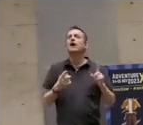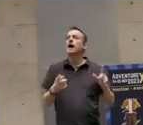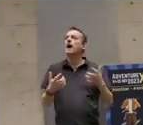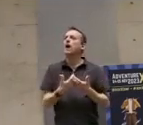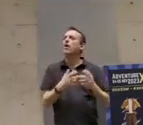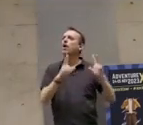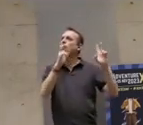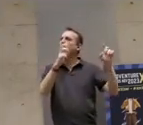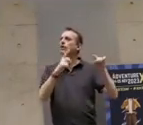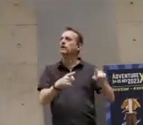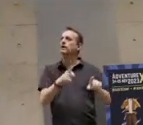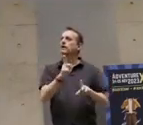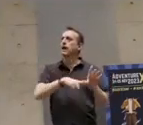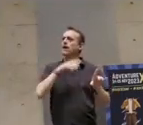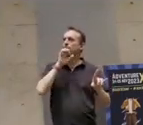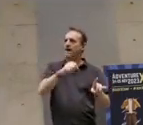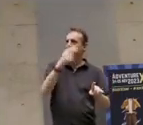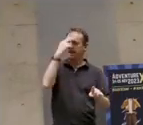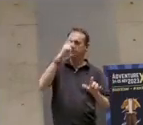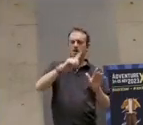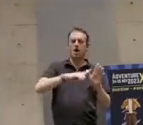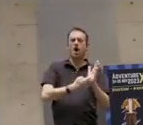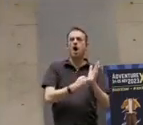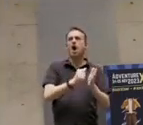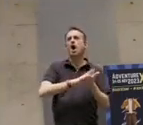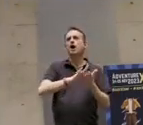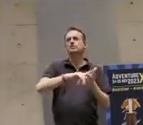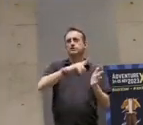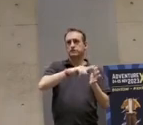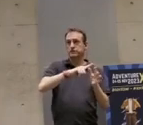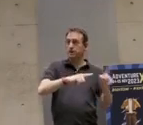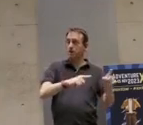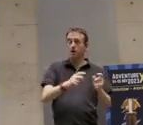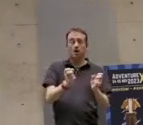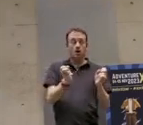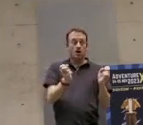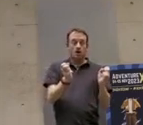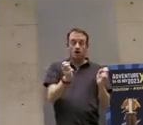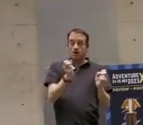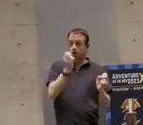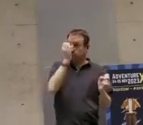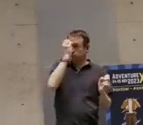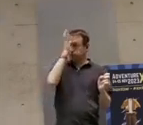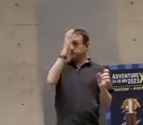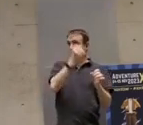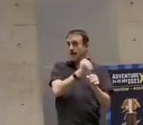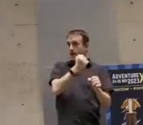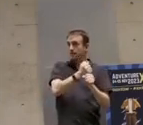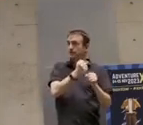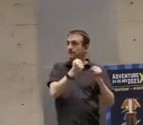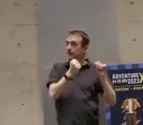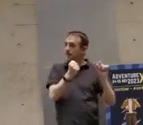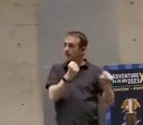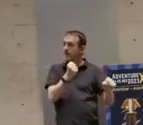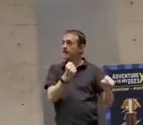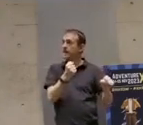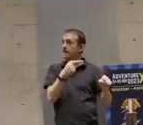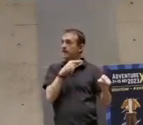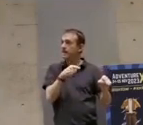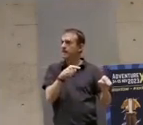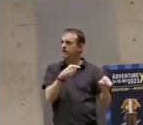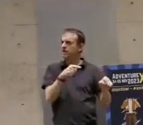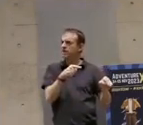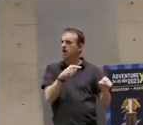a young fellow called Archie, bright young gamer, typical, played the $100 million games.